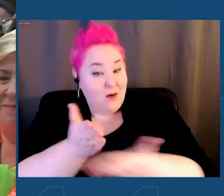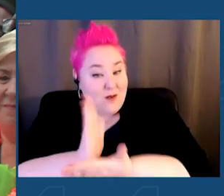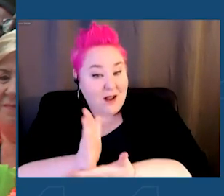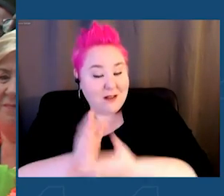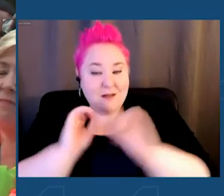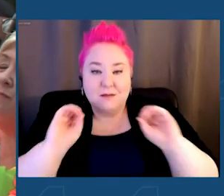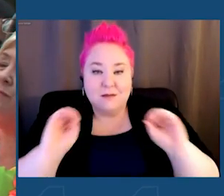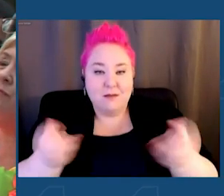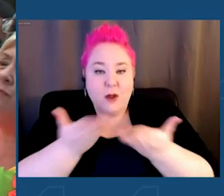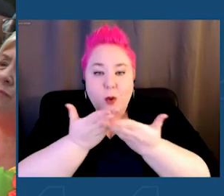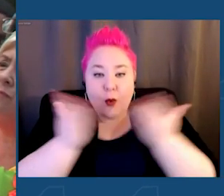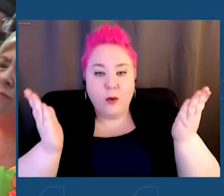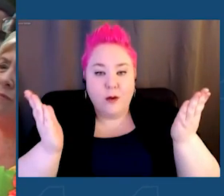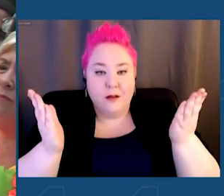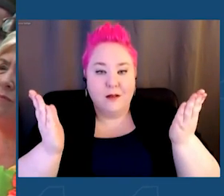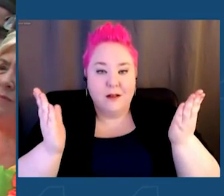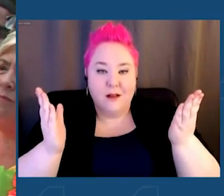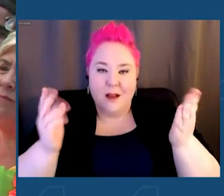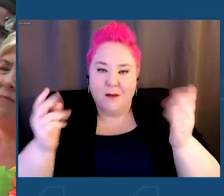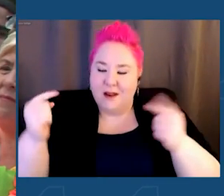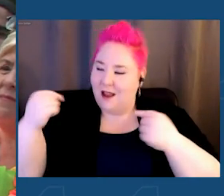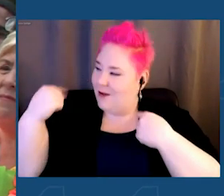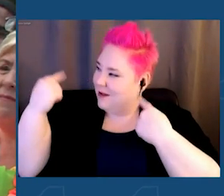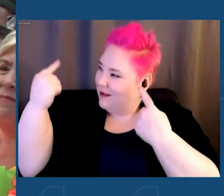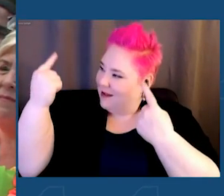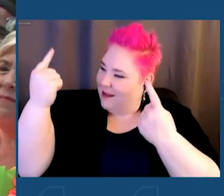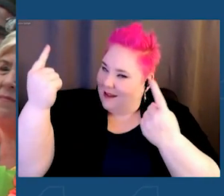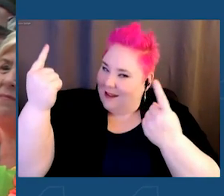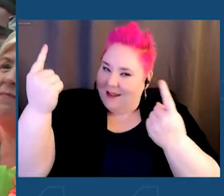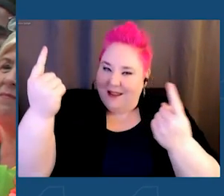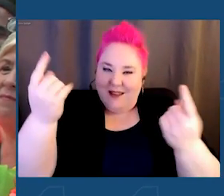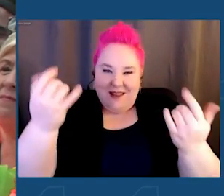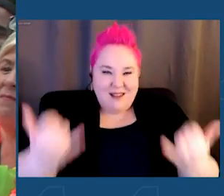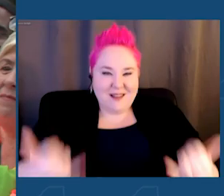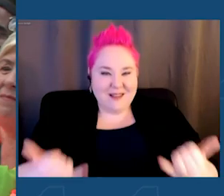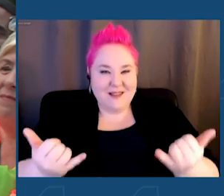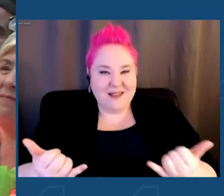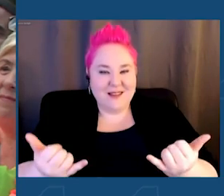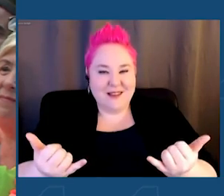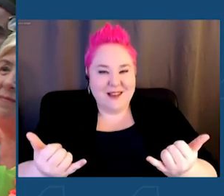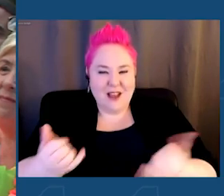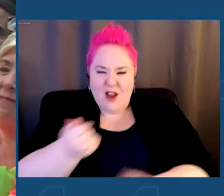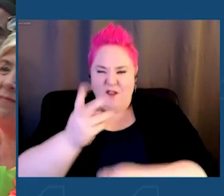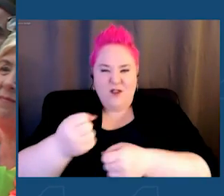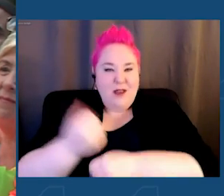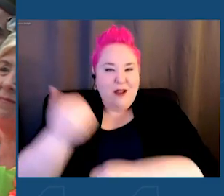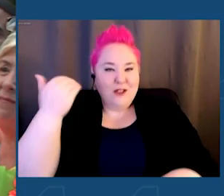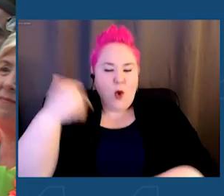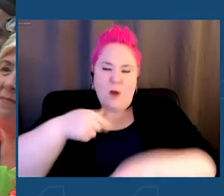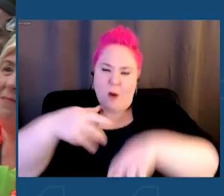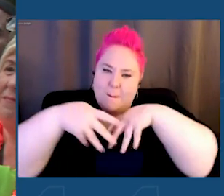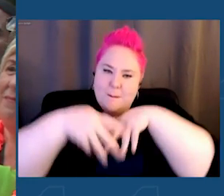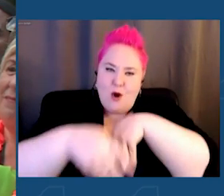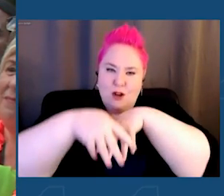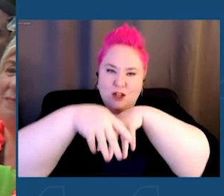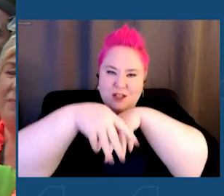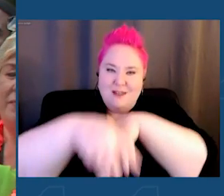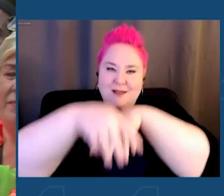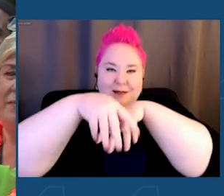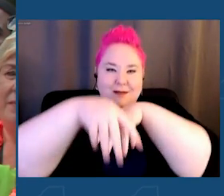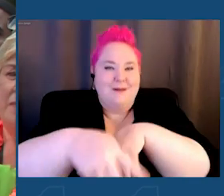Look how far we have come. Only a few years ago, we were marching down this